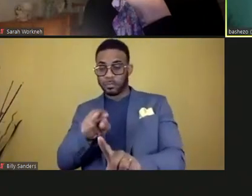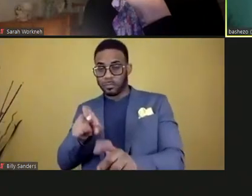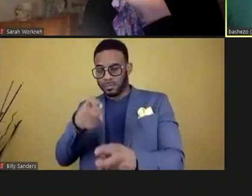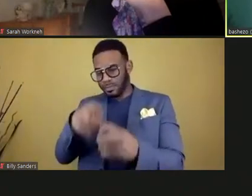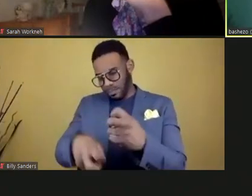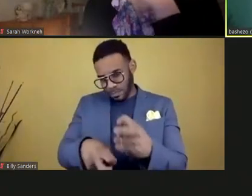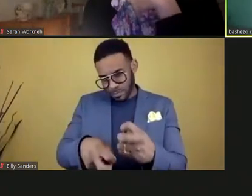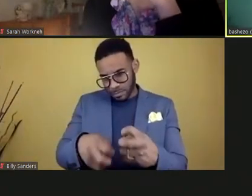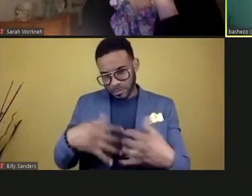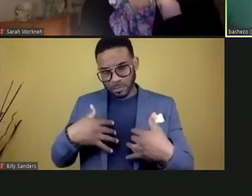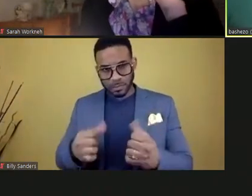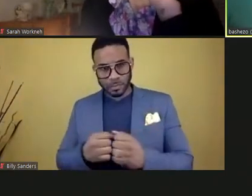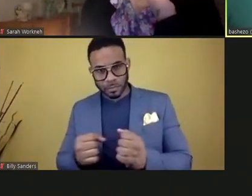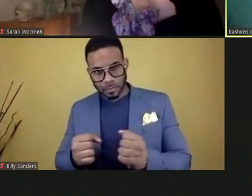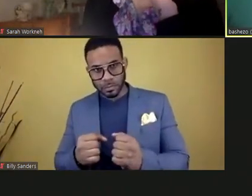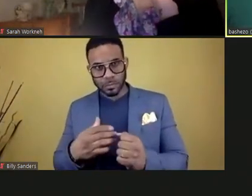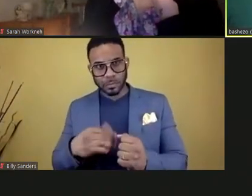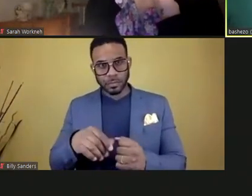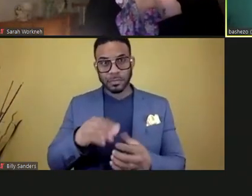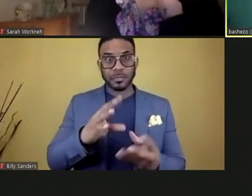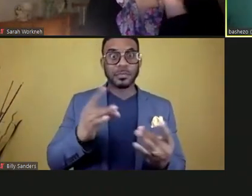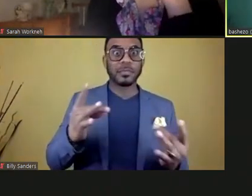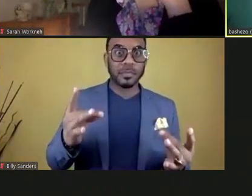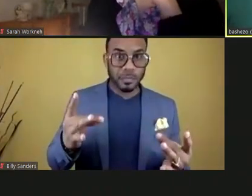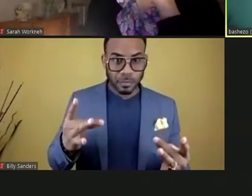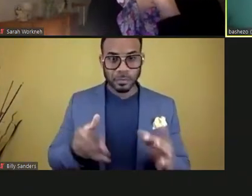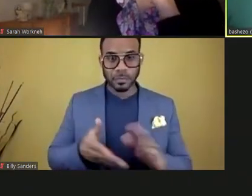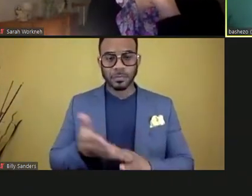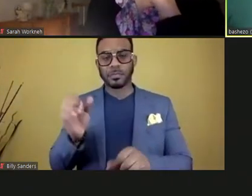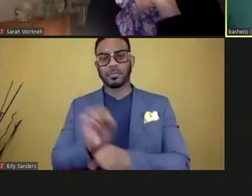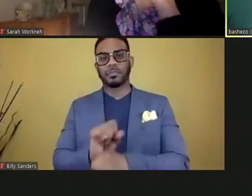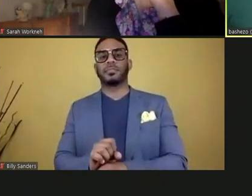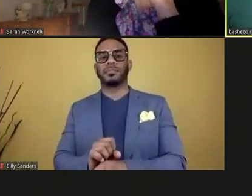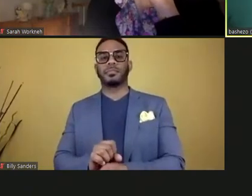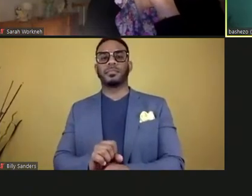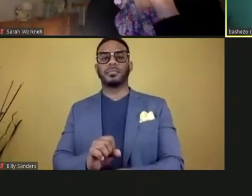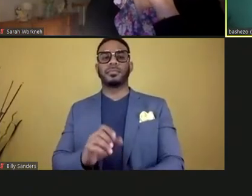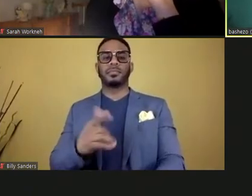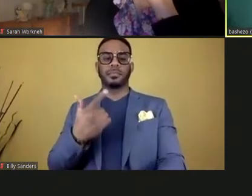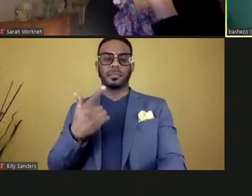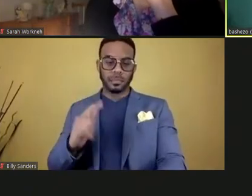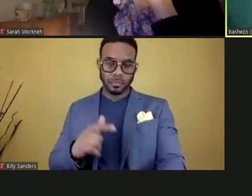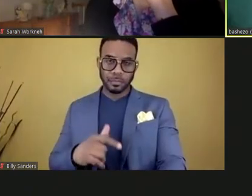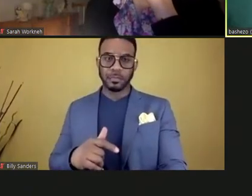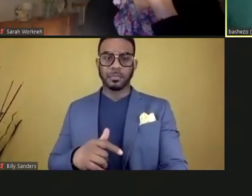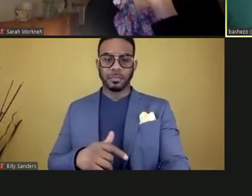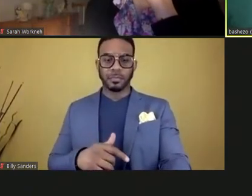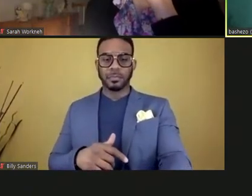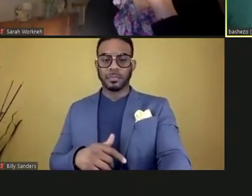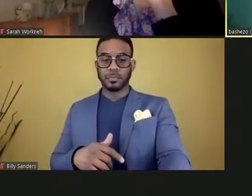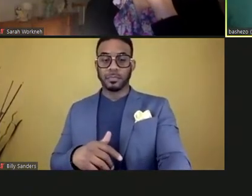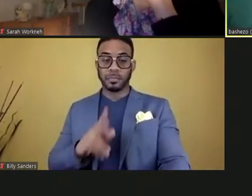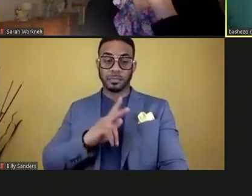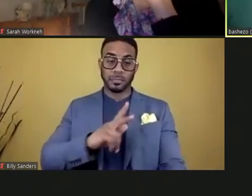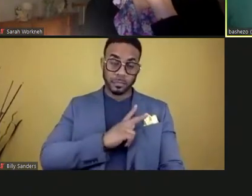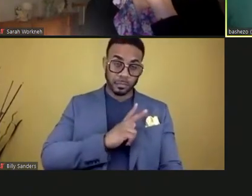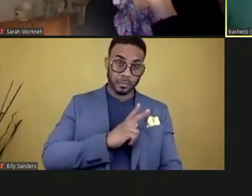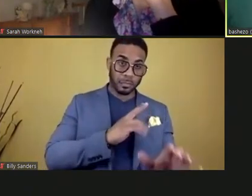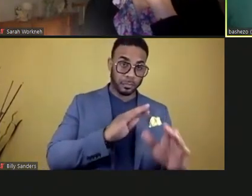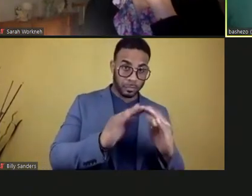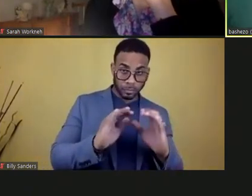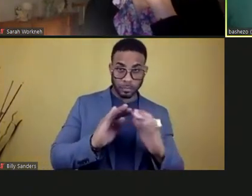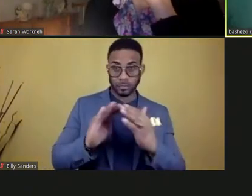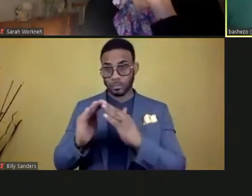difficult, vulnerable, and messy generative work of liberation, personal, communal, and